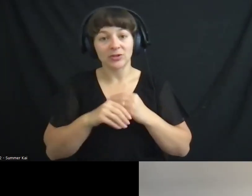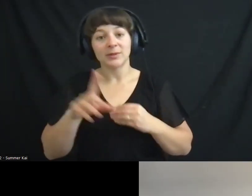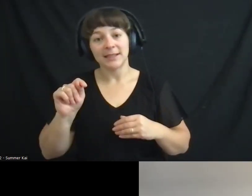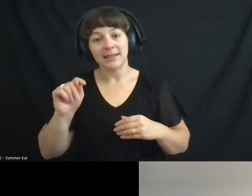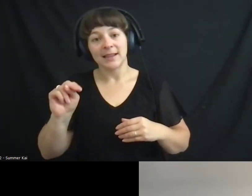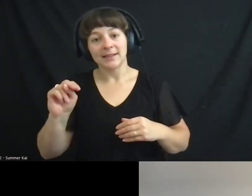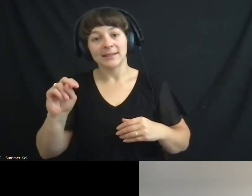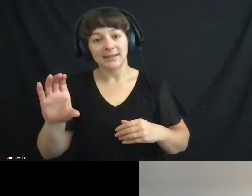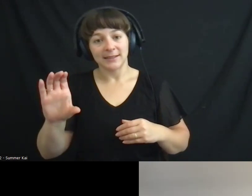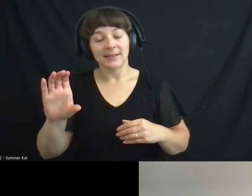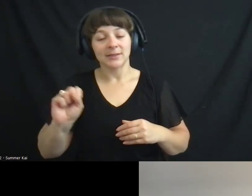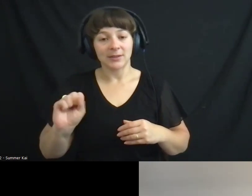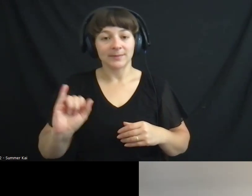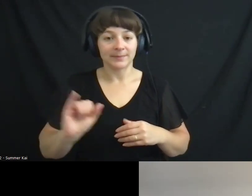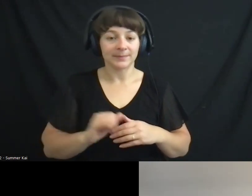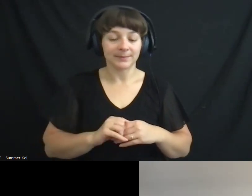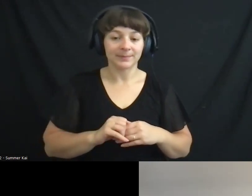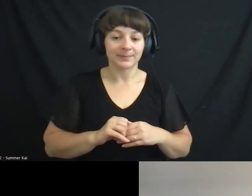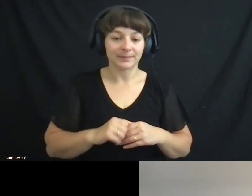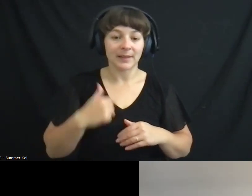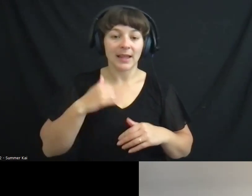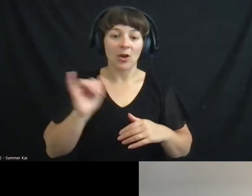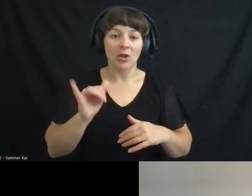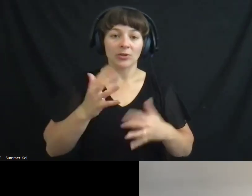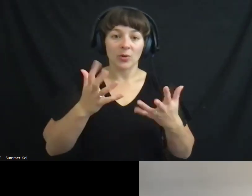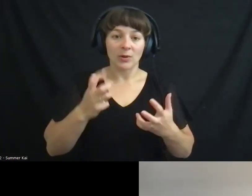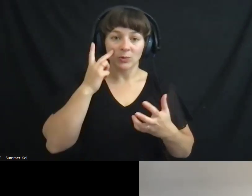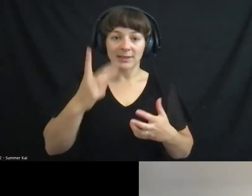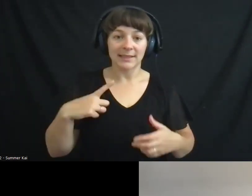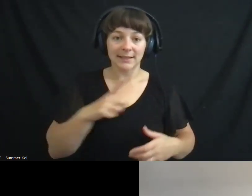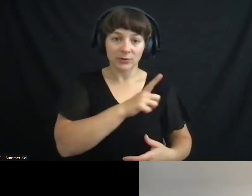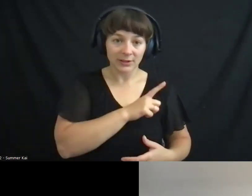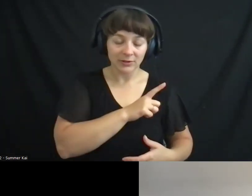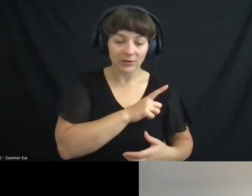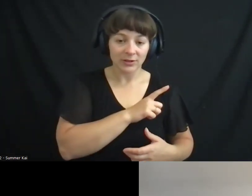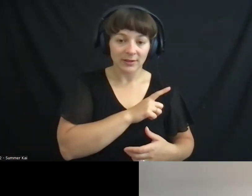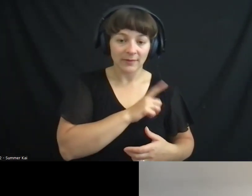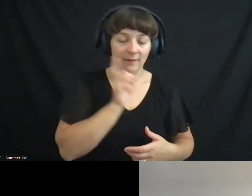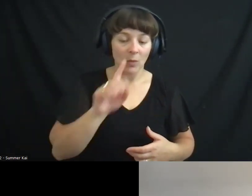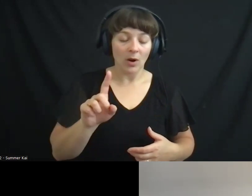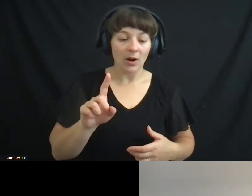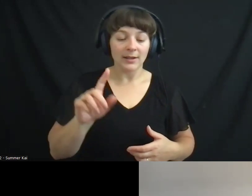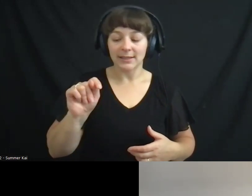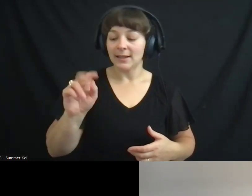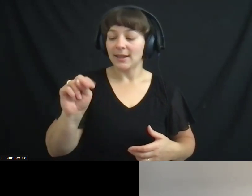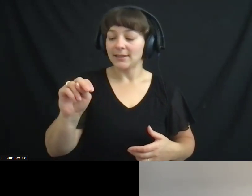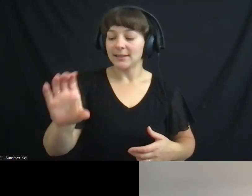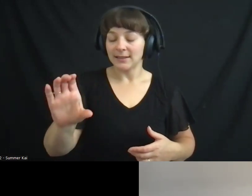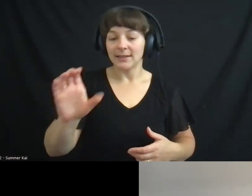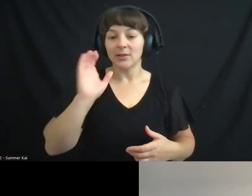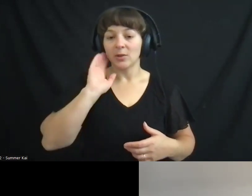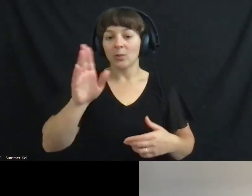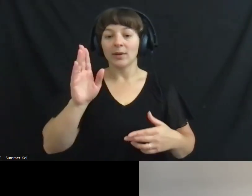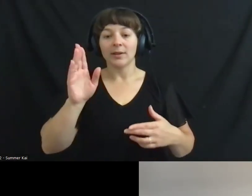also desiring the legislation for the TNCs to